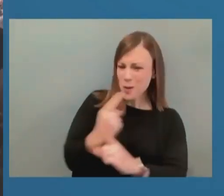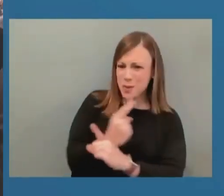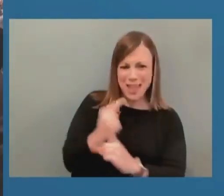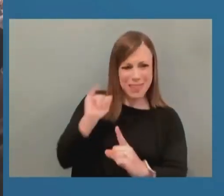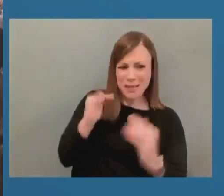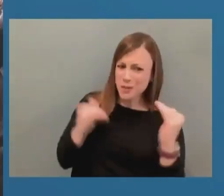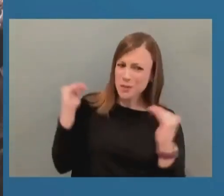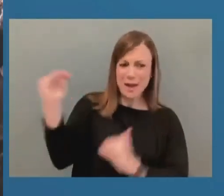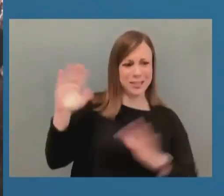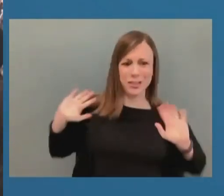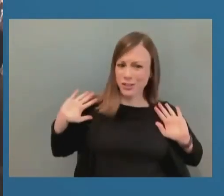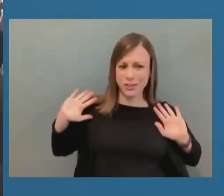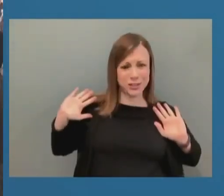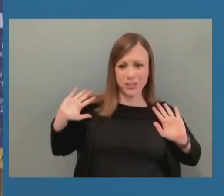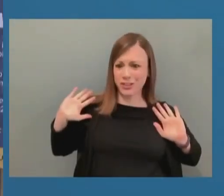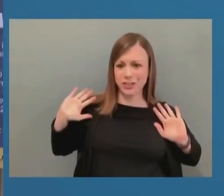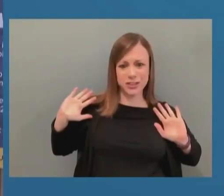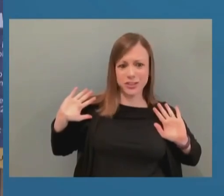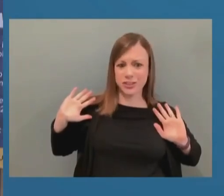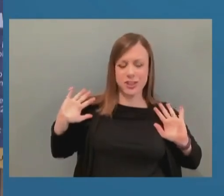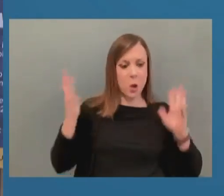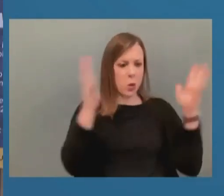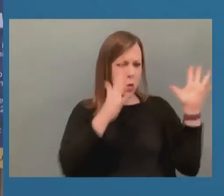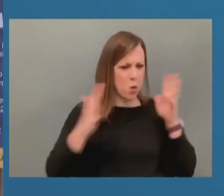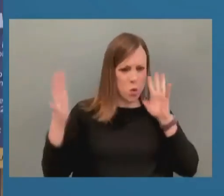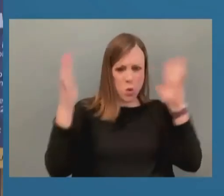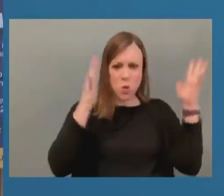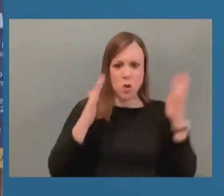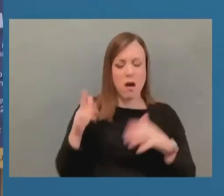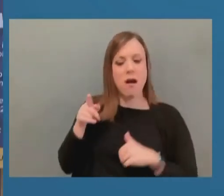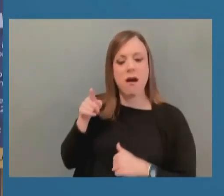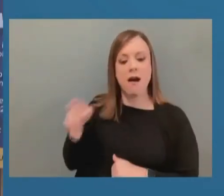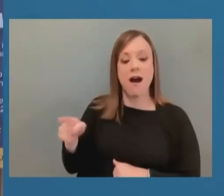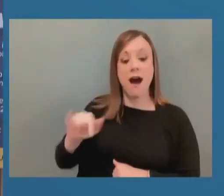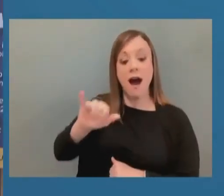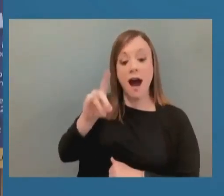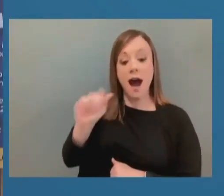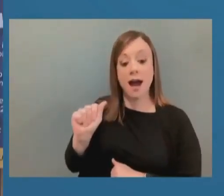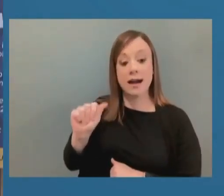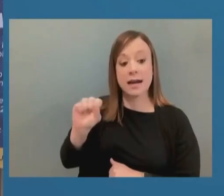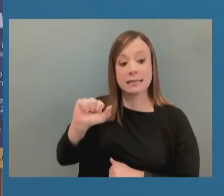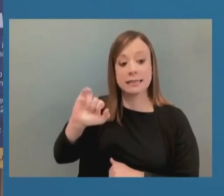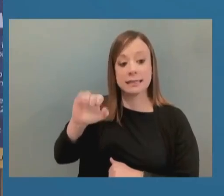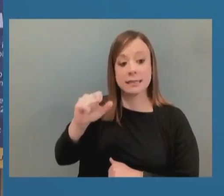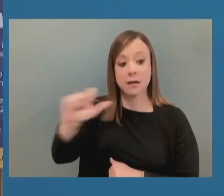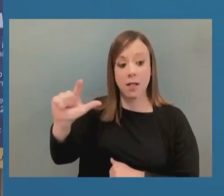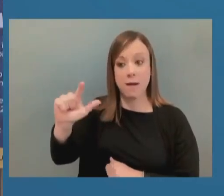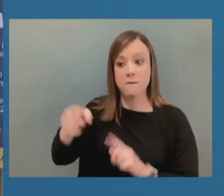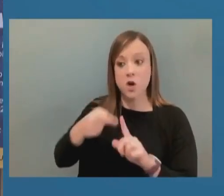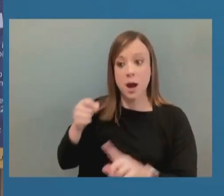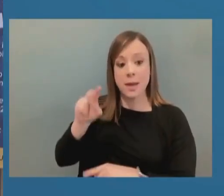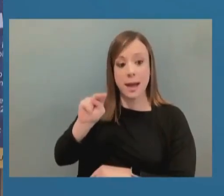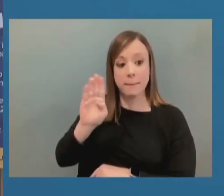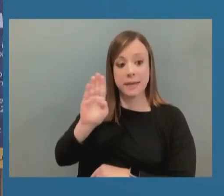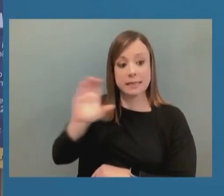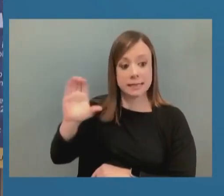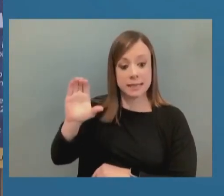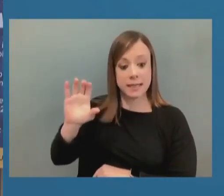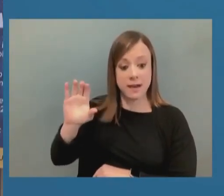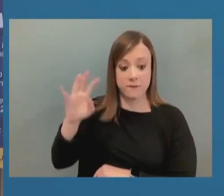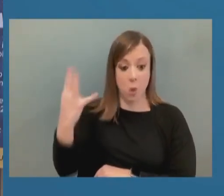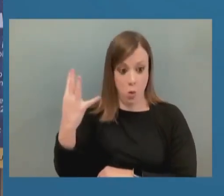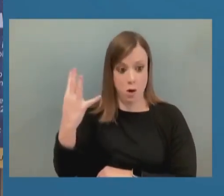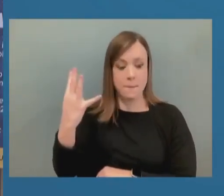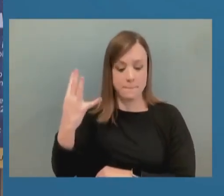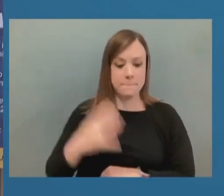All right, time for a couple more. Back in the mezzanine, Ida Siegel from NBC4. Hi, Ida. Governor. You said that the cameras are